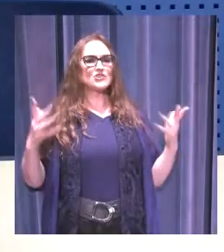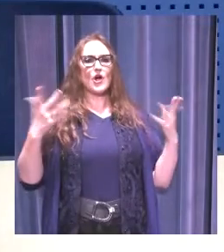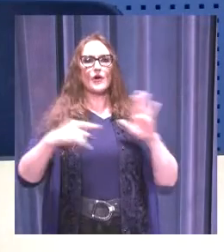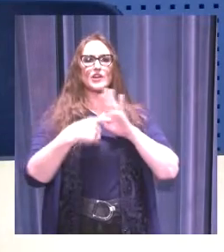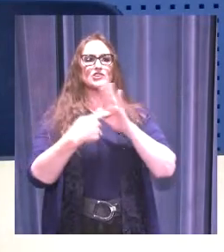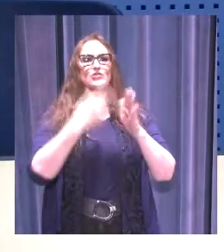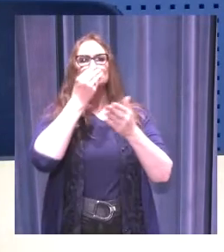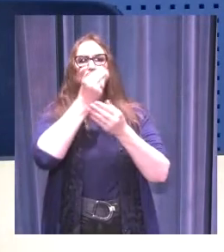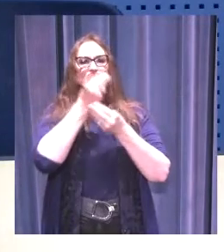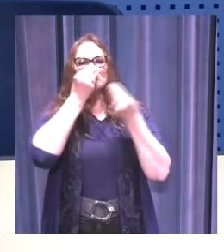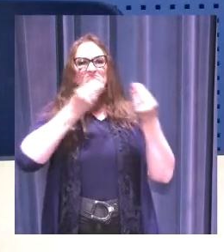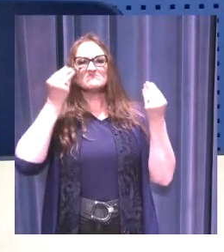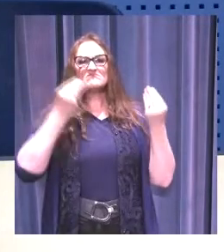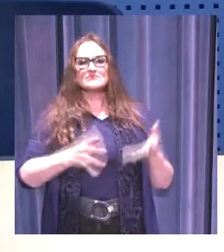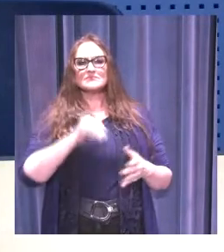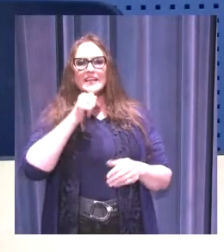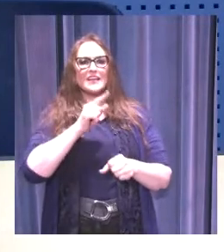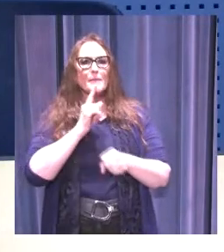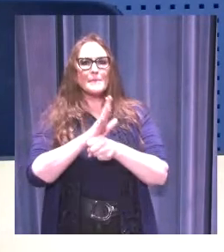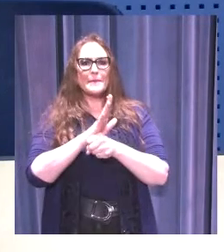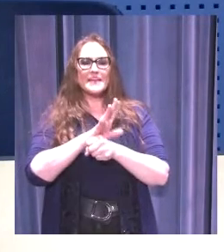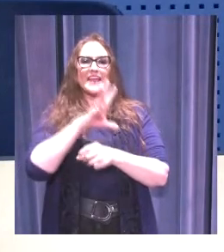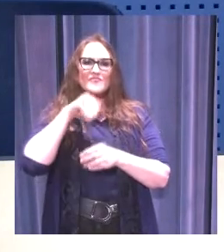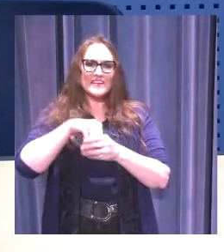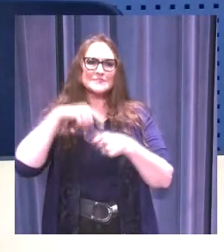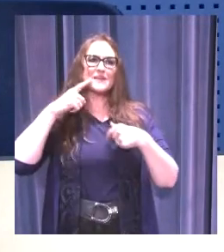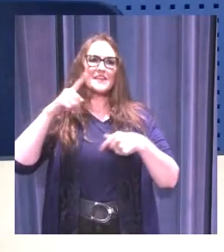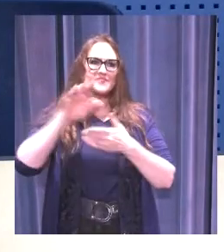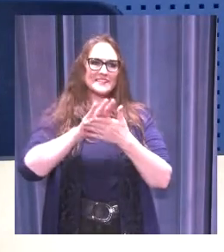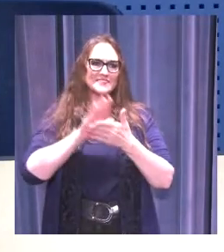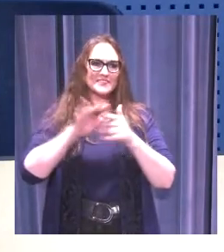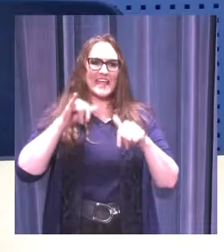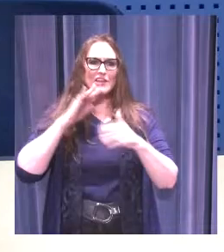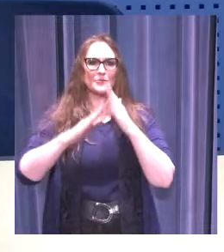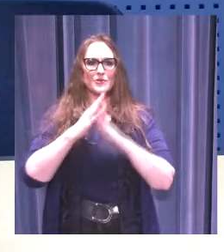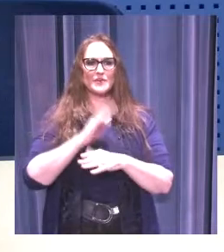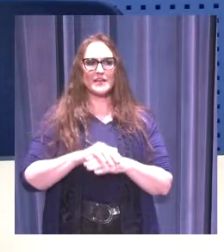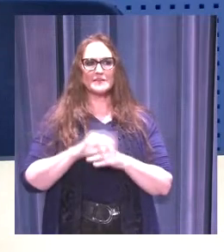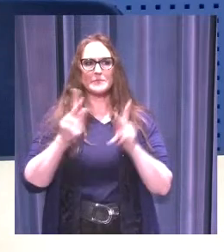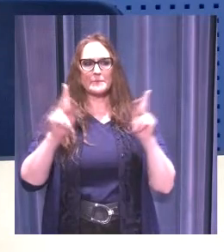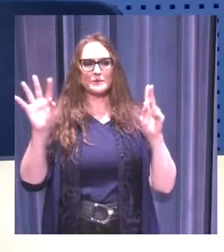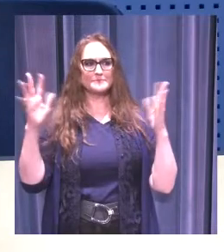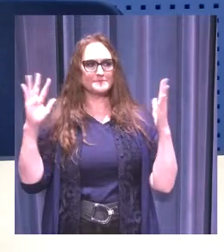of a commitment and investment in this institution and community.